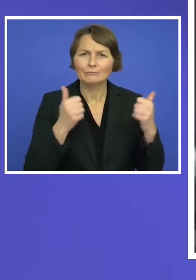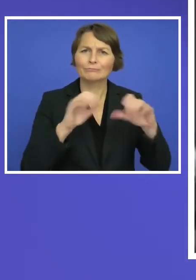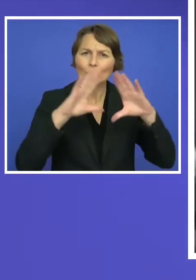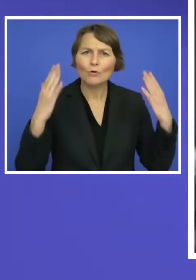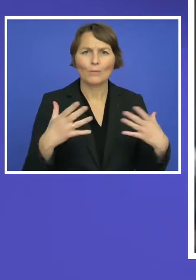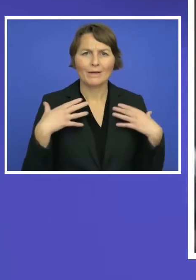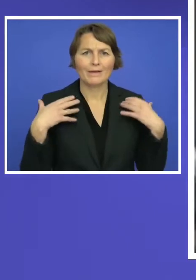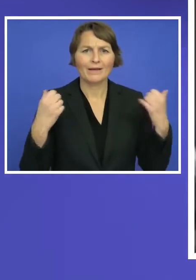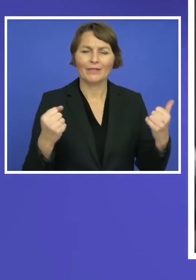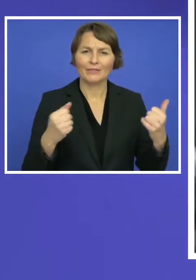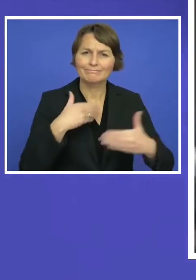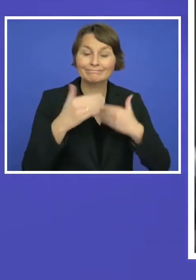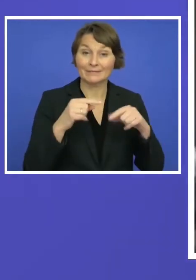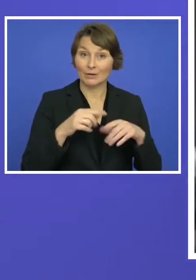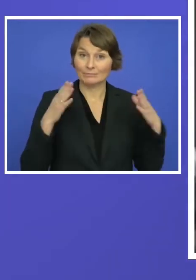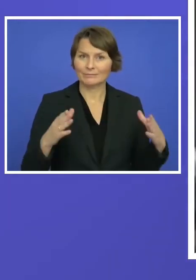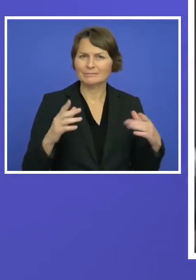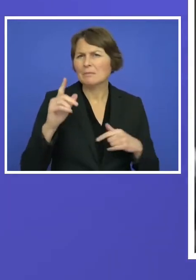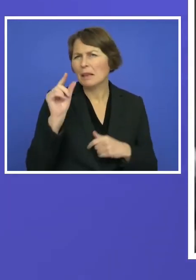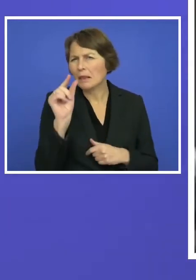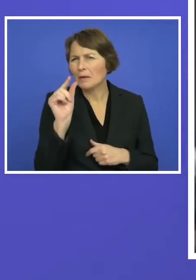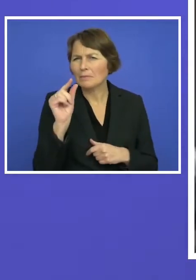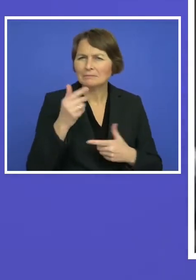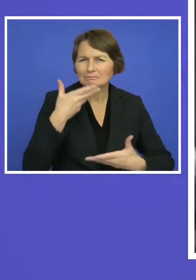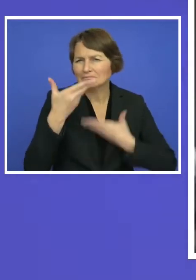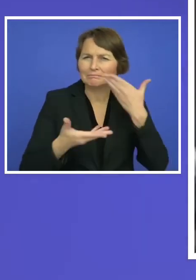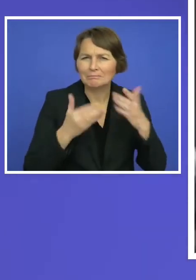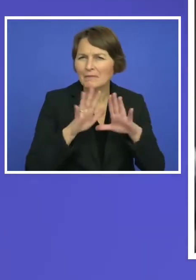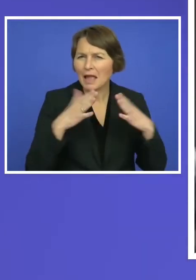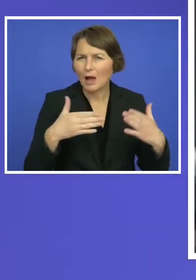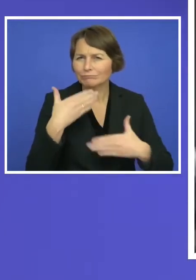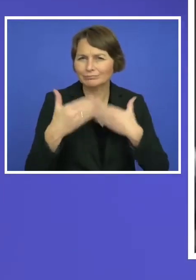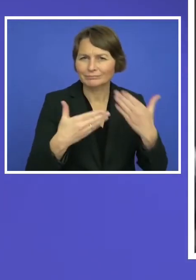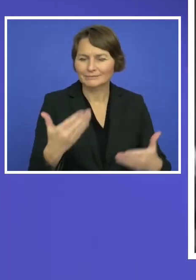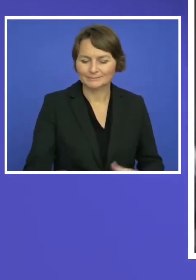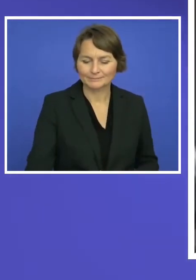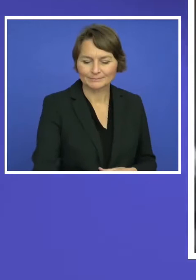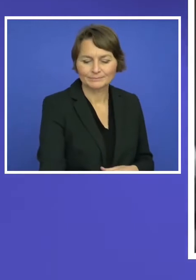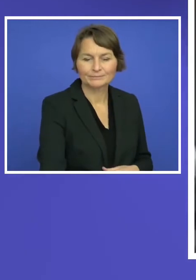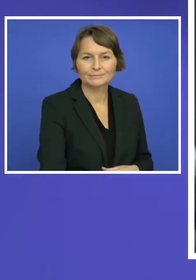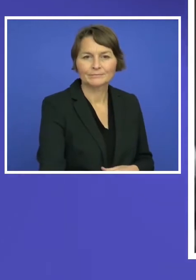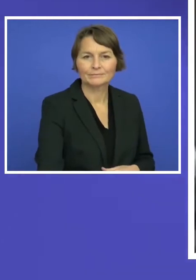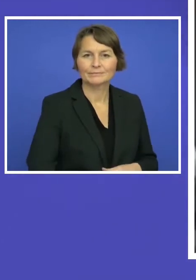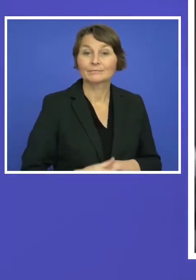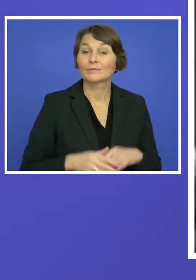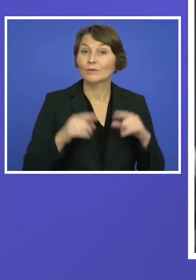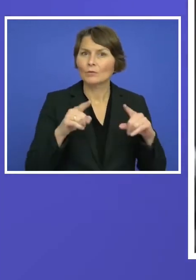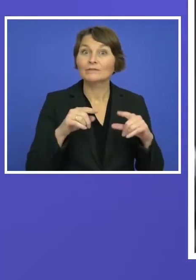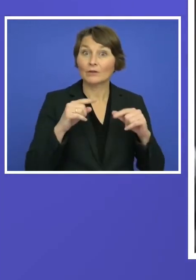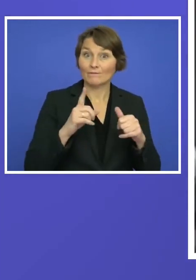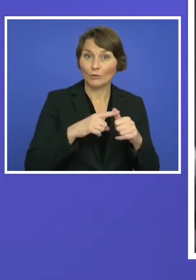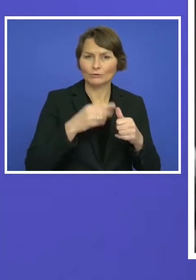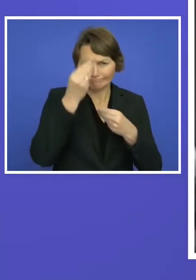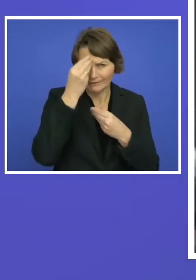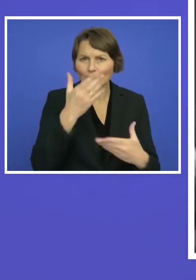today's session, a little bit of housekeeping. One, we want to make sure that you're aware that this is actually being recorded. Second, we invite all of you